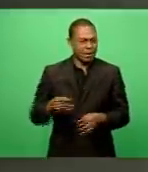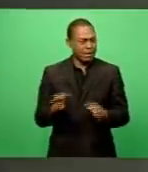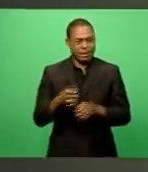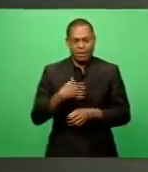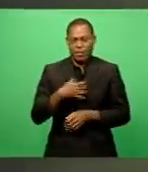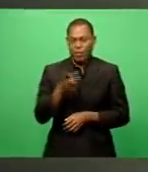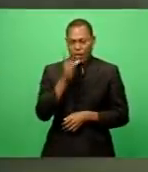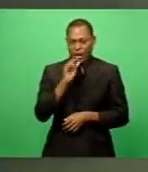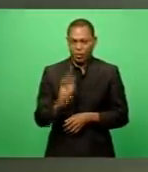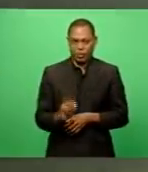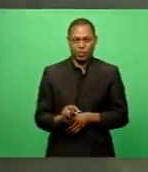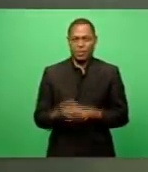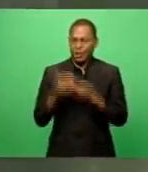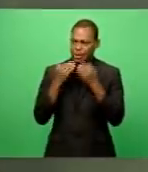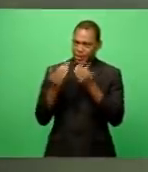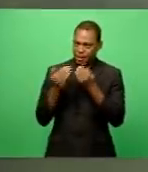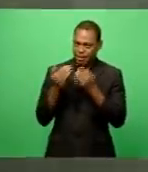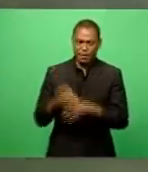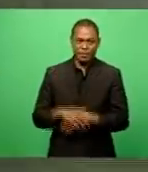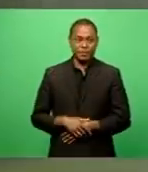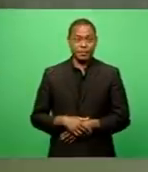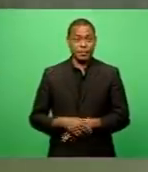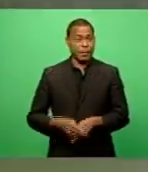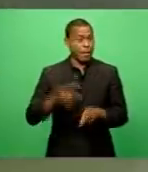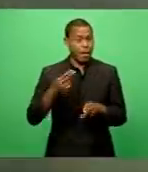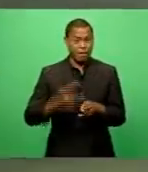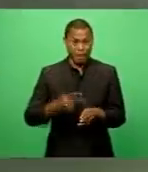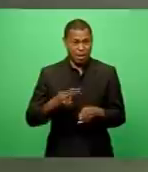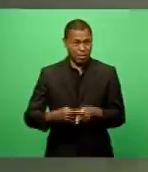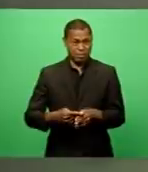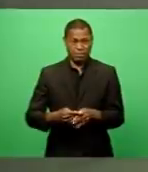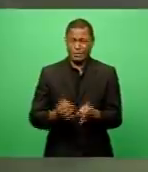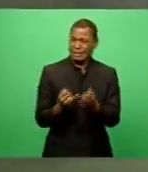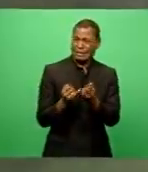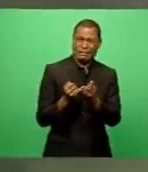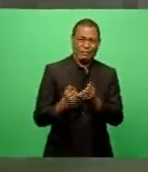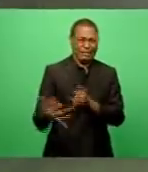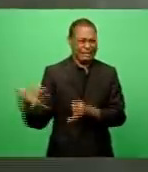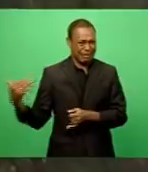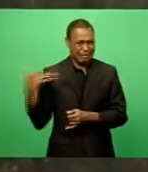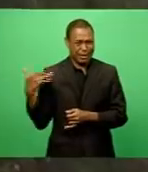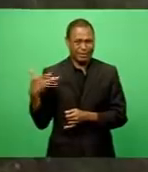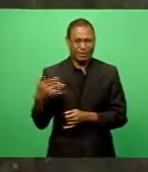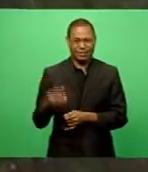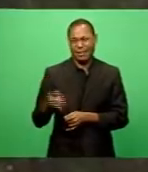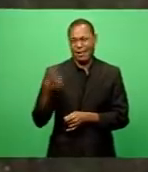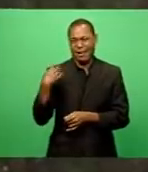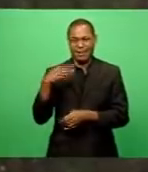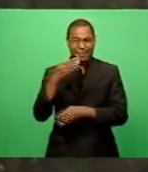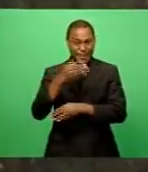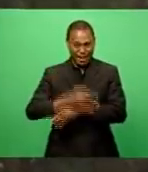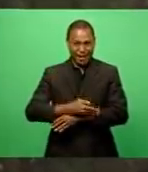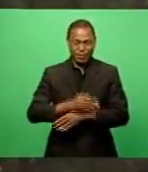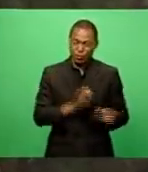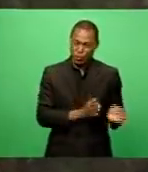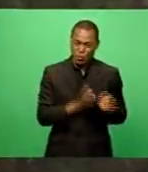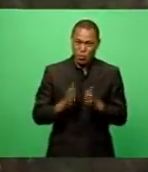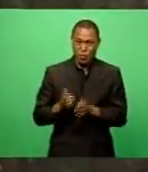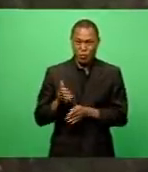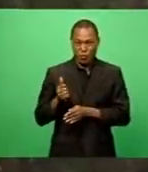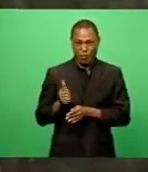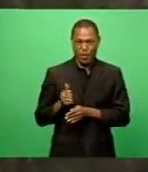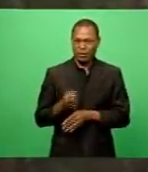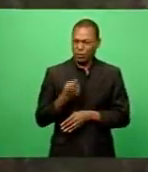them. Nandakudha says their farms were severely affected by the strong winds last night and are planning to move back as soon